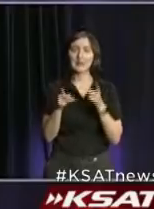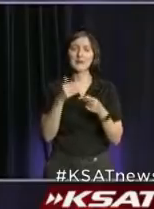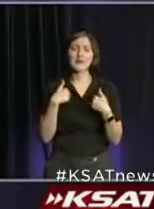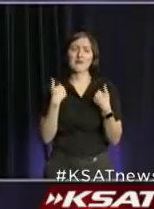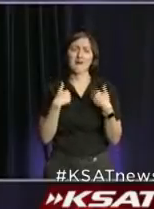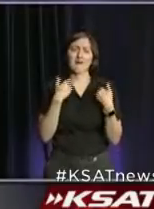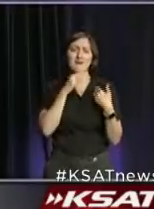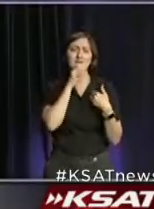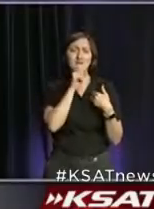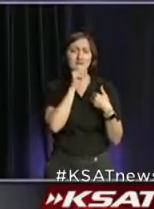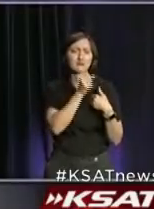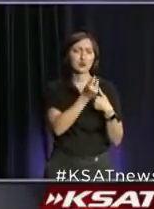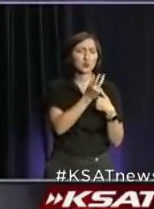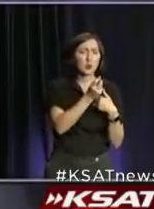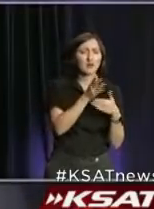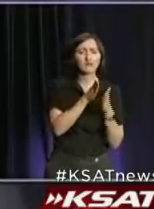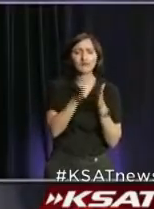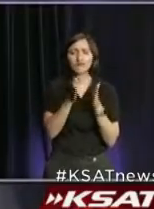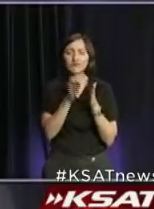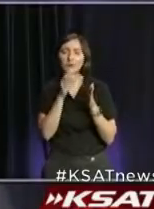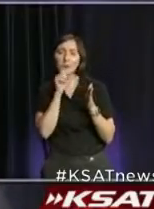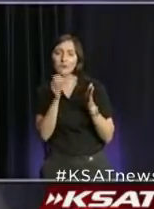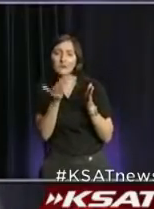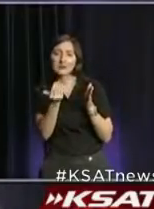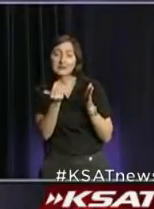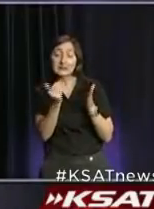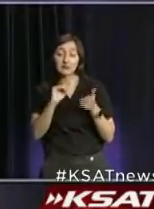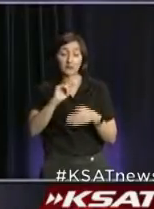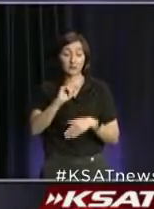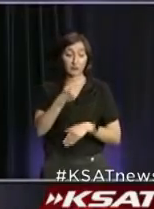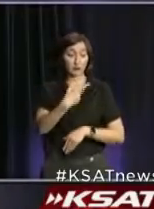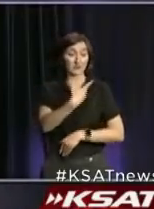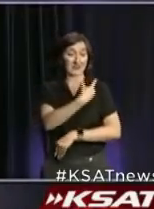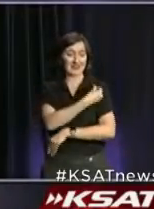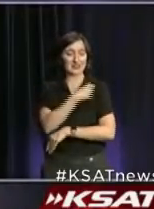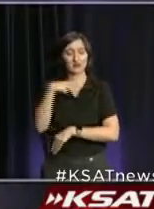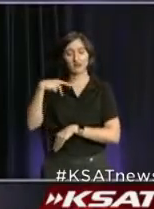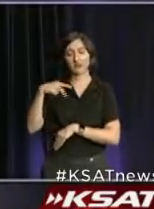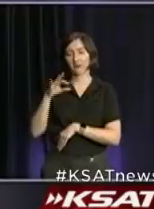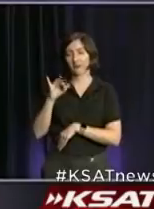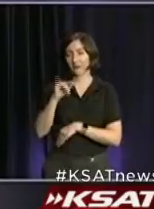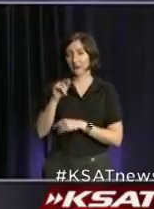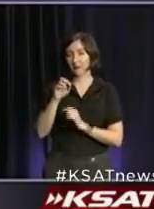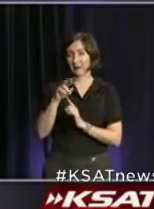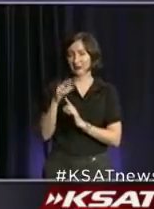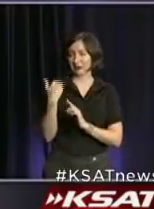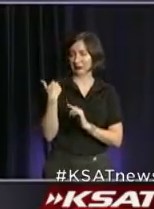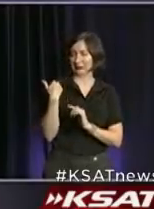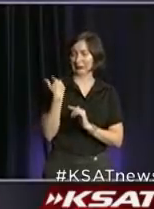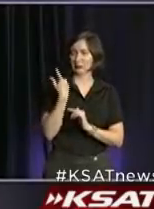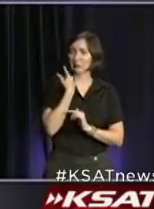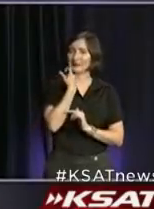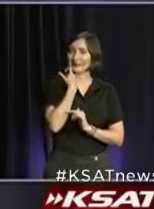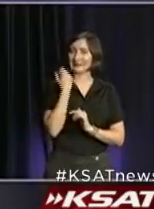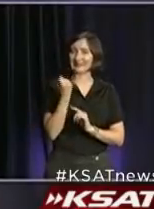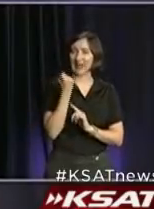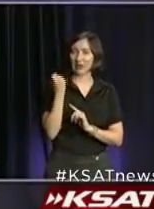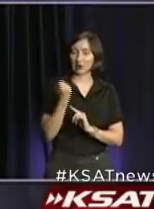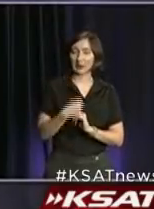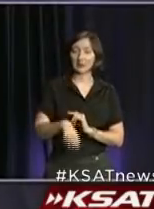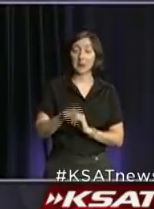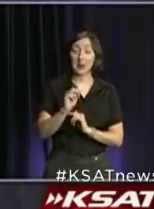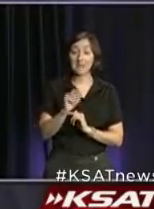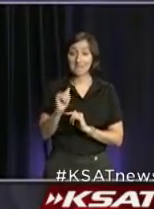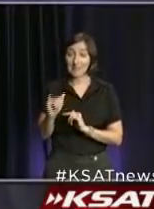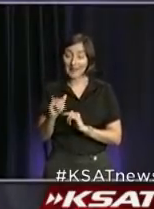Pfizer vaccine at the Alamo this past Friday and Saturday. On Friday, May 14th, 285 adolescents received